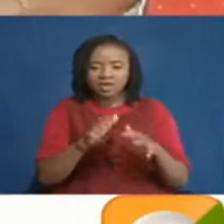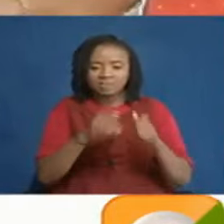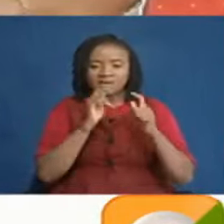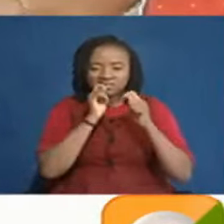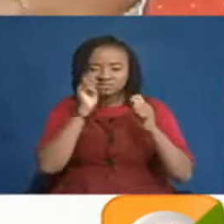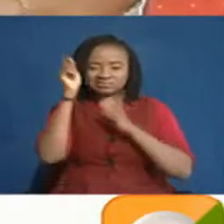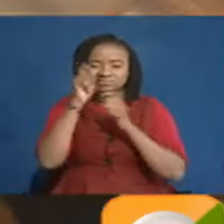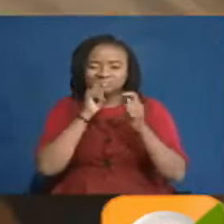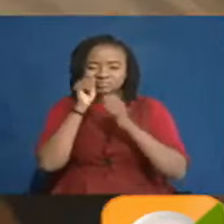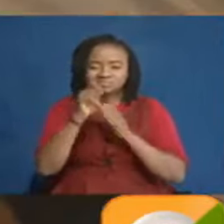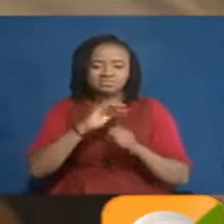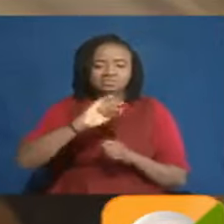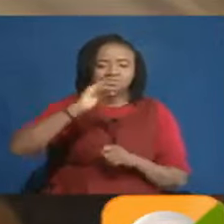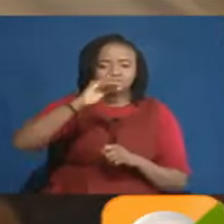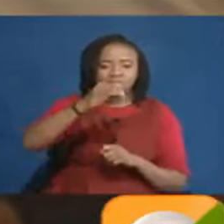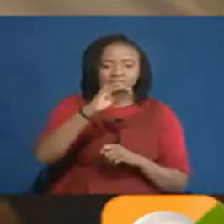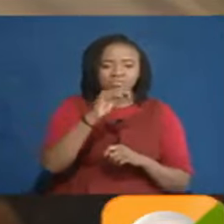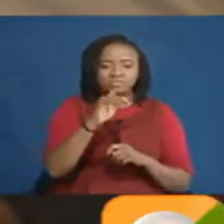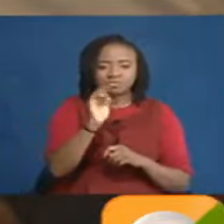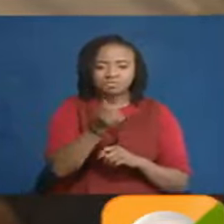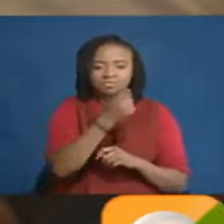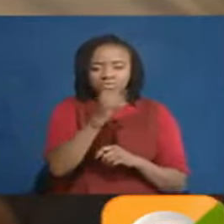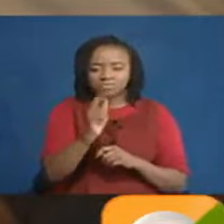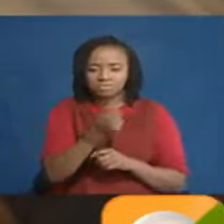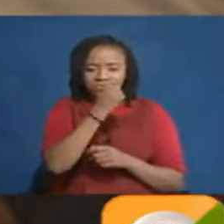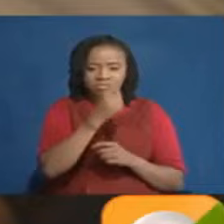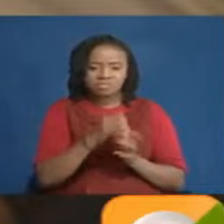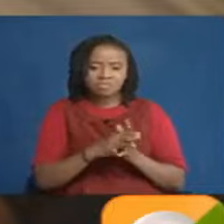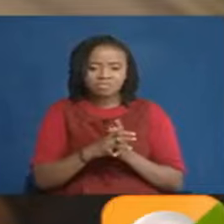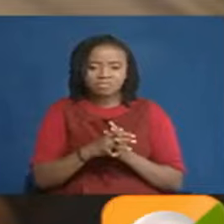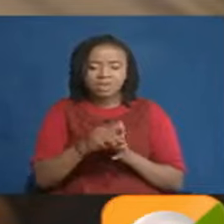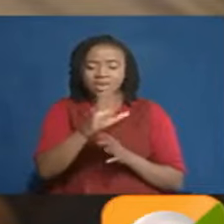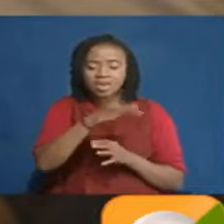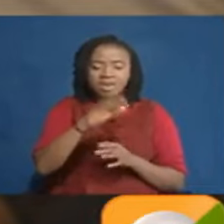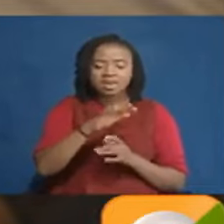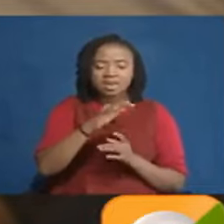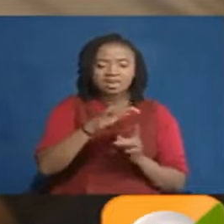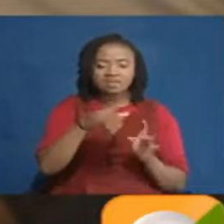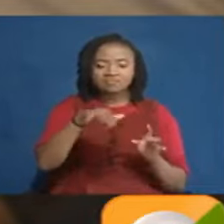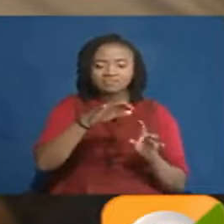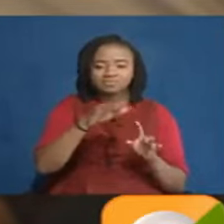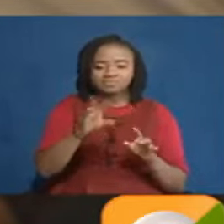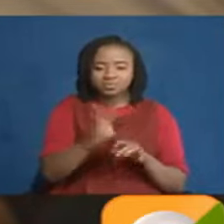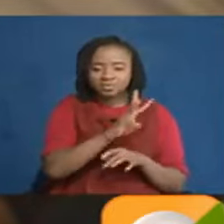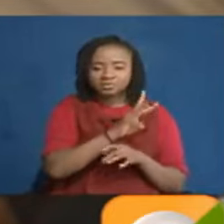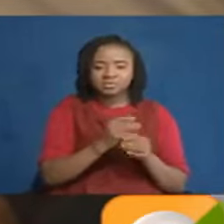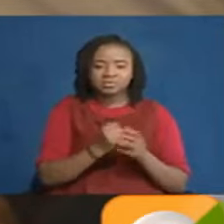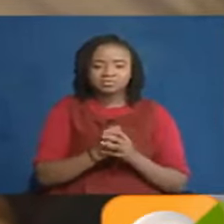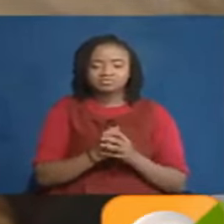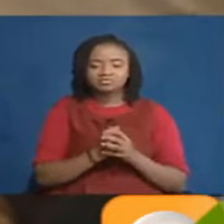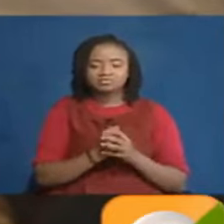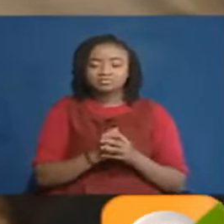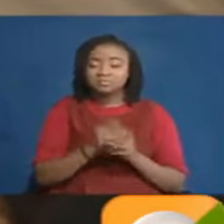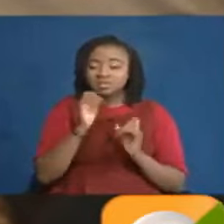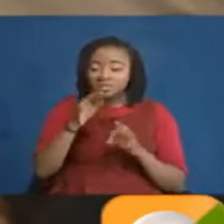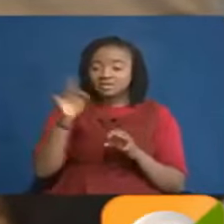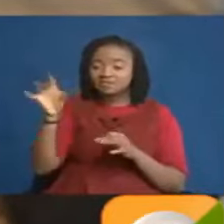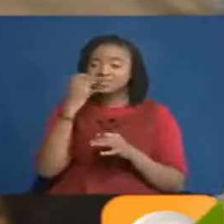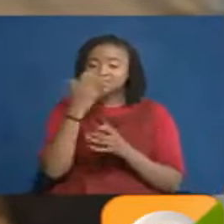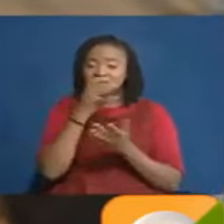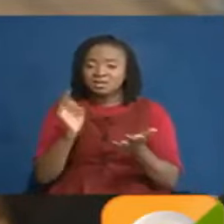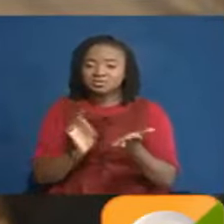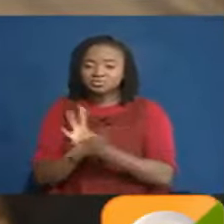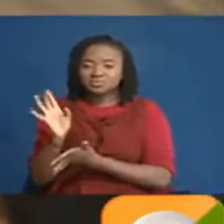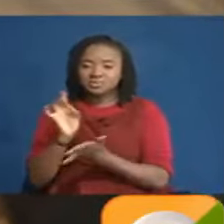Gachagua. Gachagua akiwa impeached, ugali utaongezeka hapa Kimilili. Fees itashuka kweli. Wakulima wa Nzoia watapata